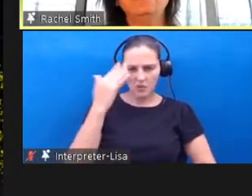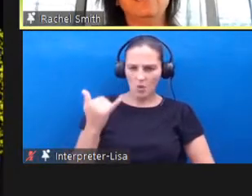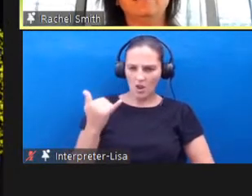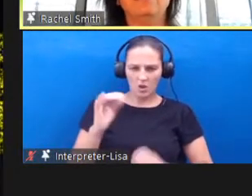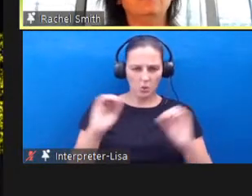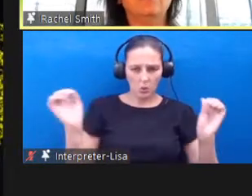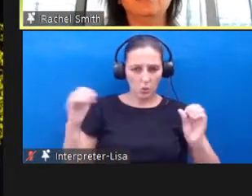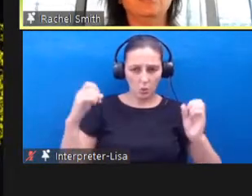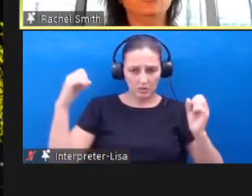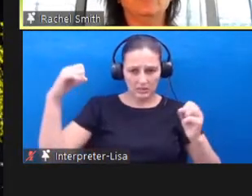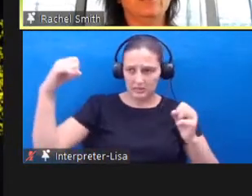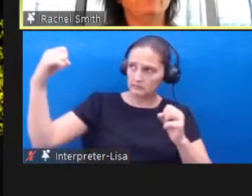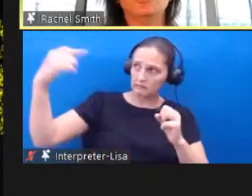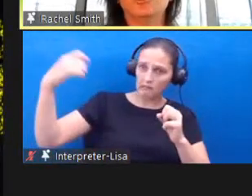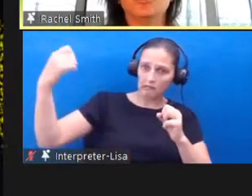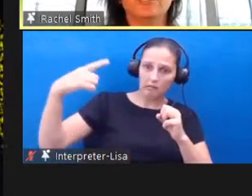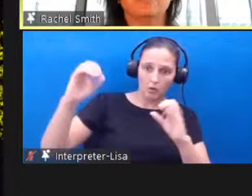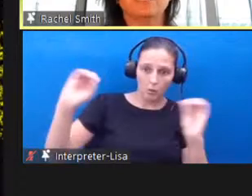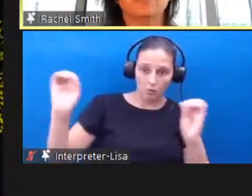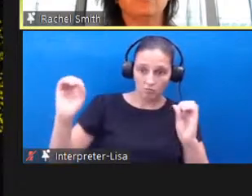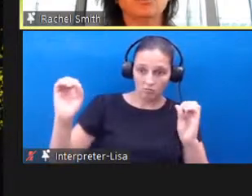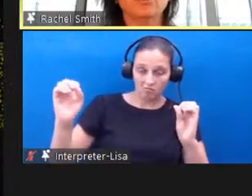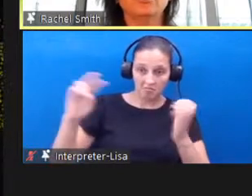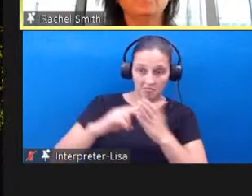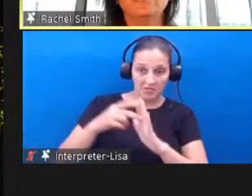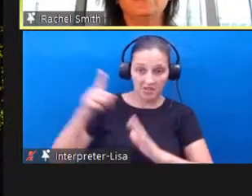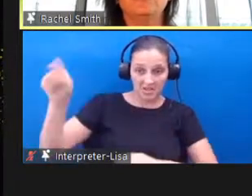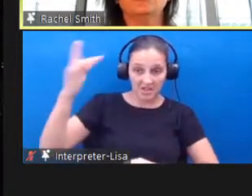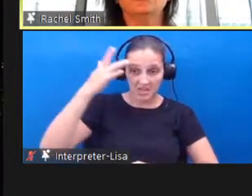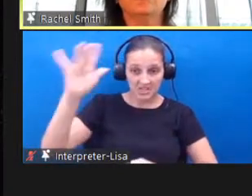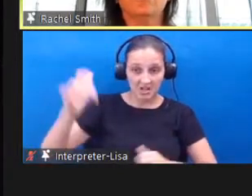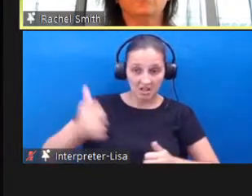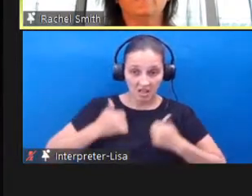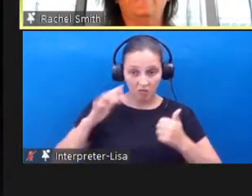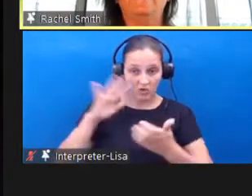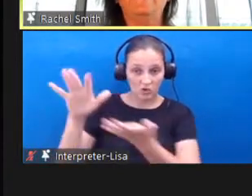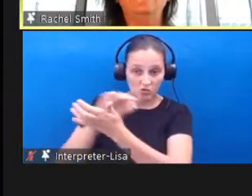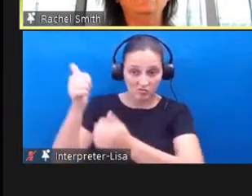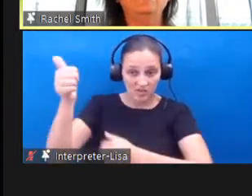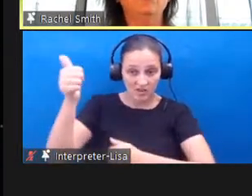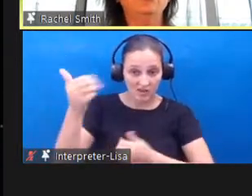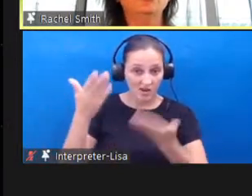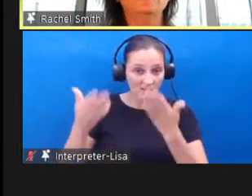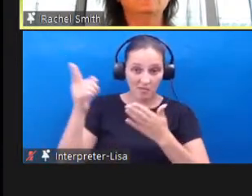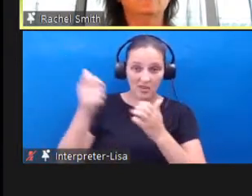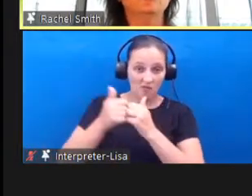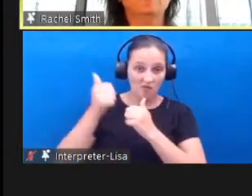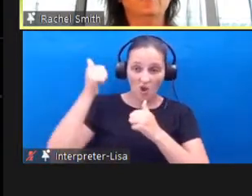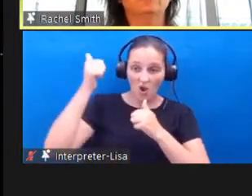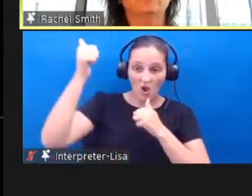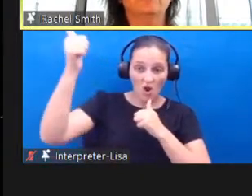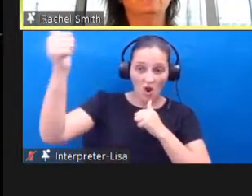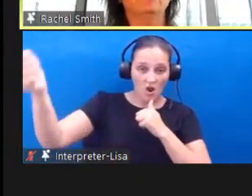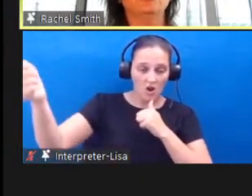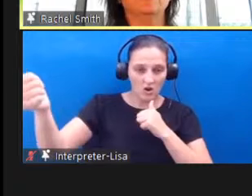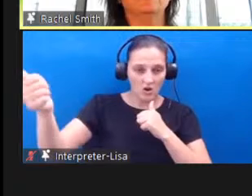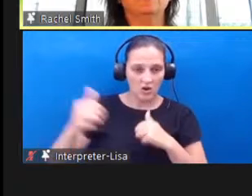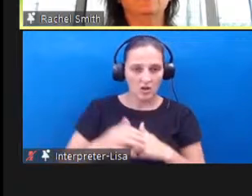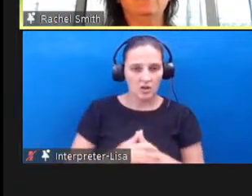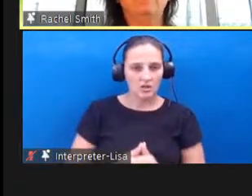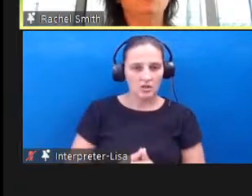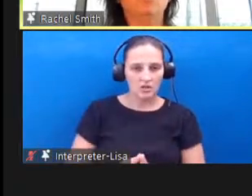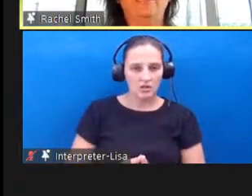could be that intelligent life destroys themselves, or it could be that they're so far away and that I'll zoom out a little bit, and that we